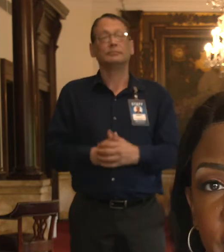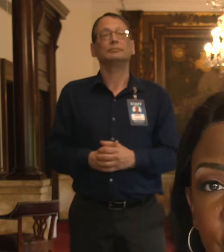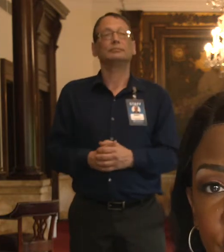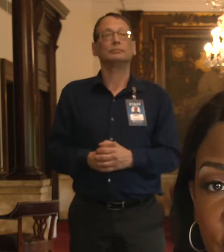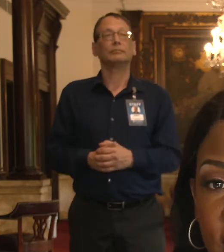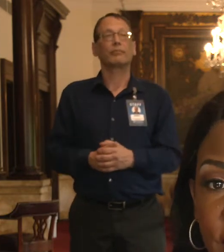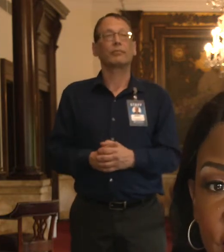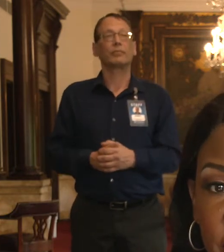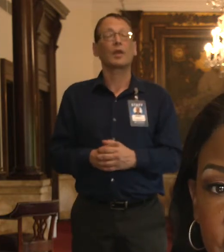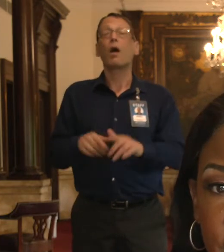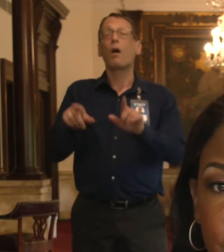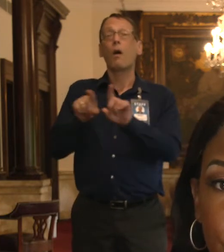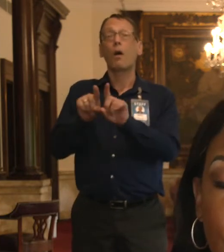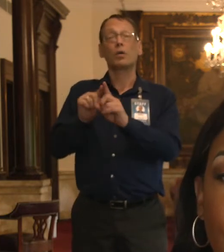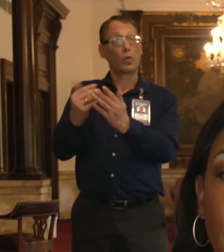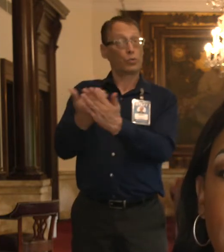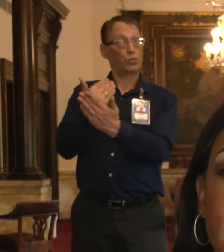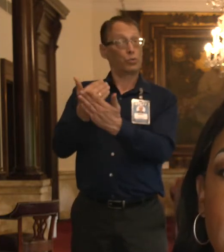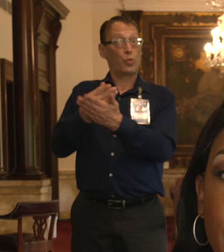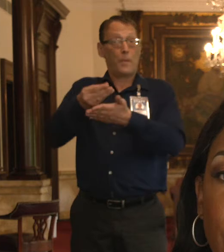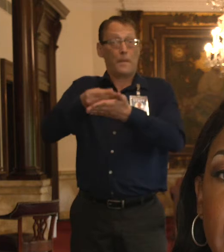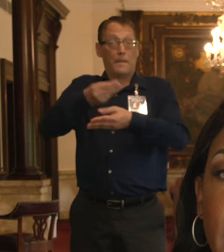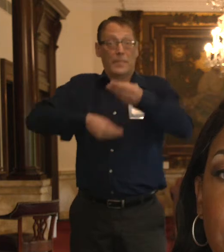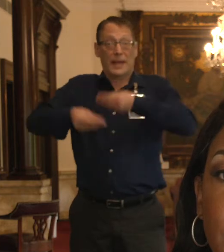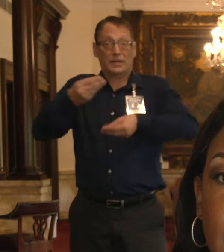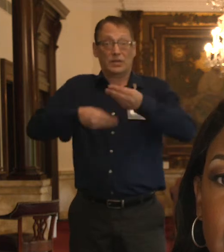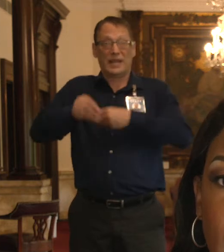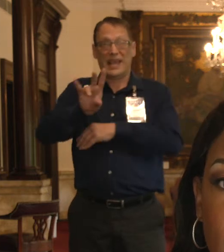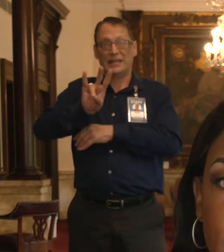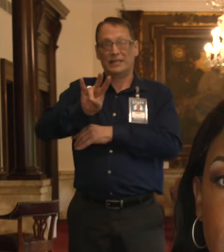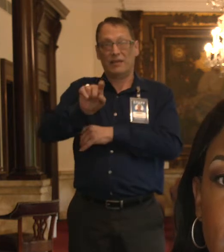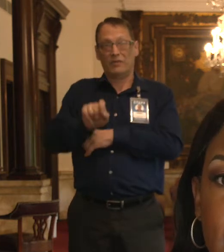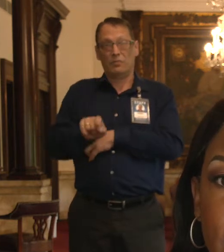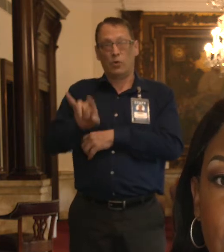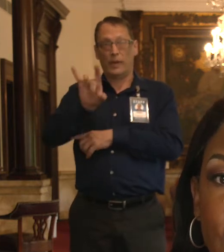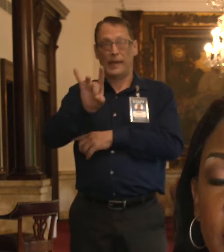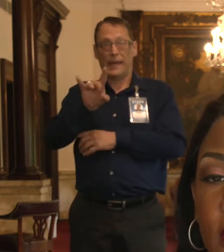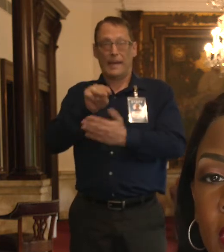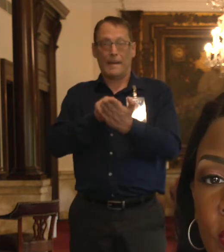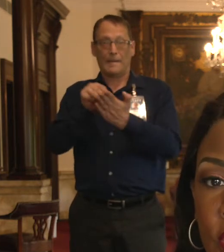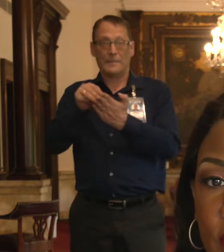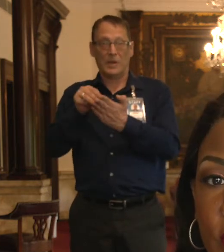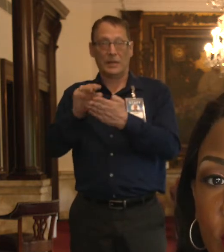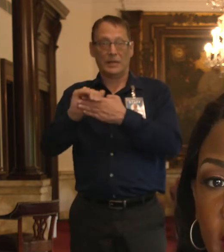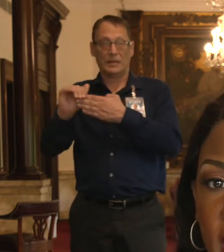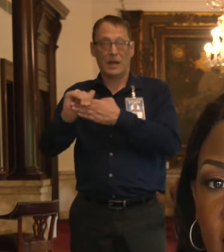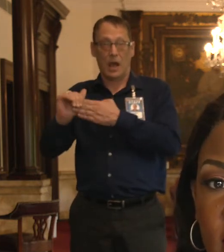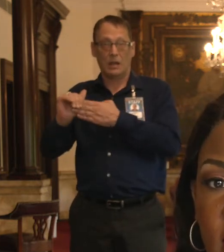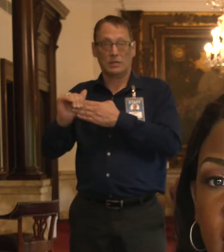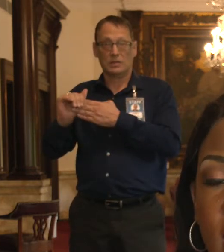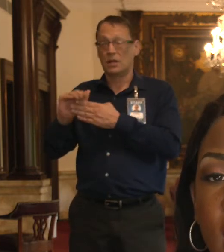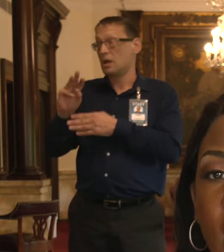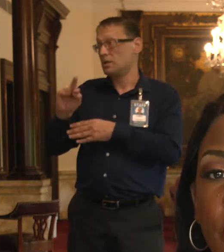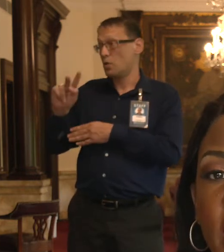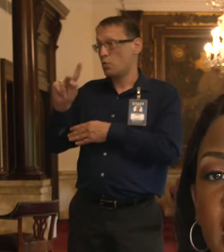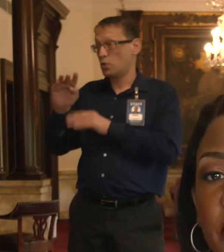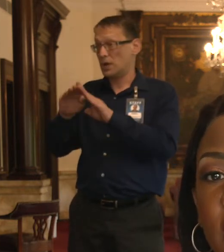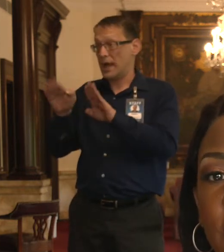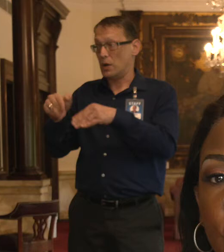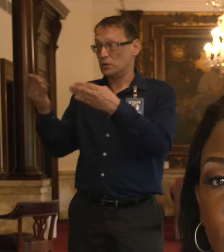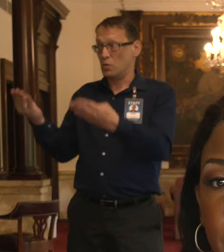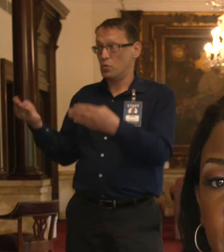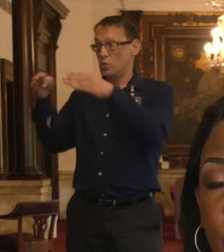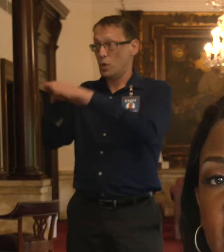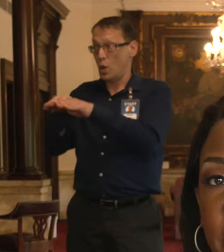Also, we introduced our first budget, roughly $7.8 million in the savings from the closure of the workhouse.